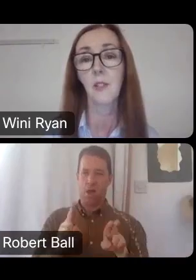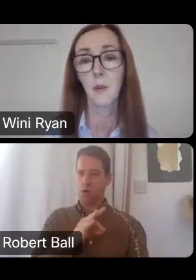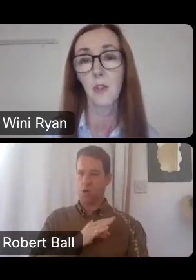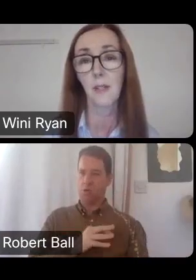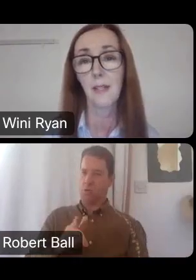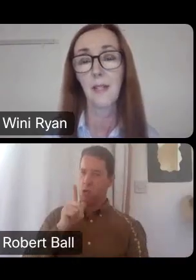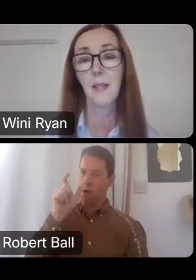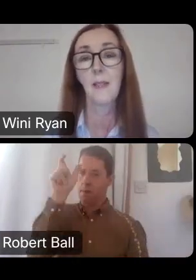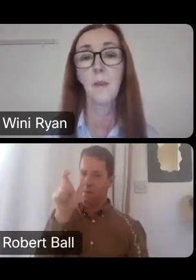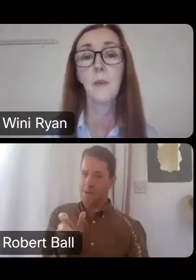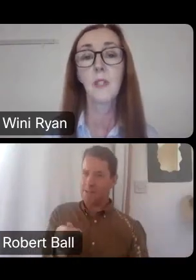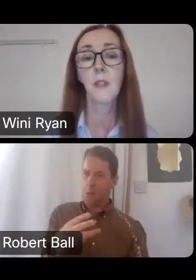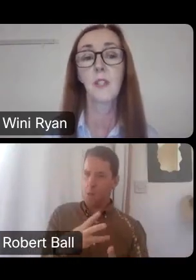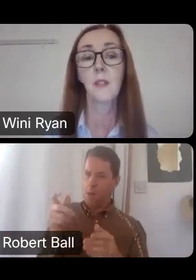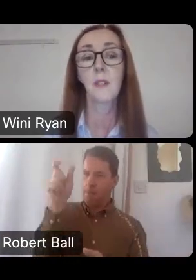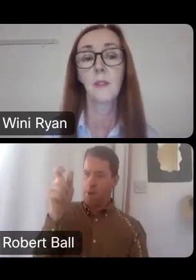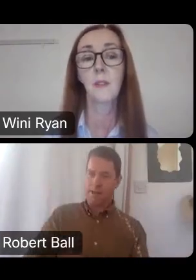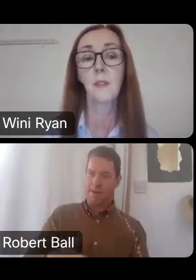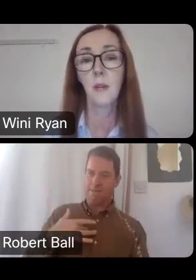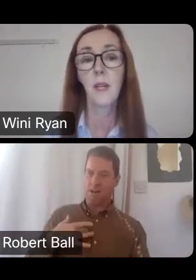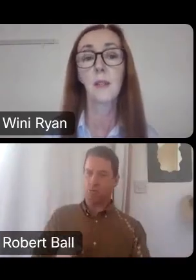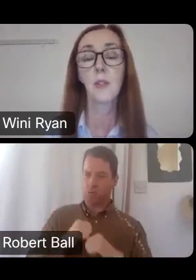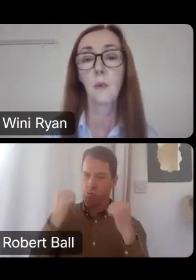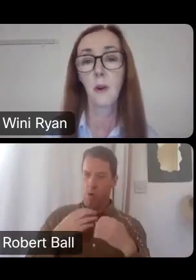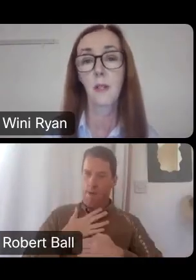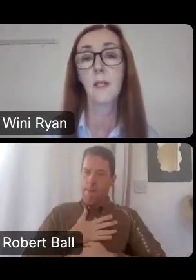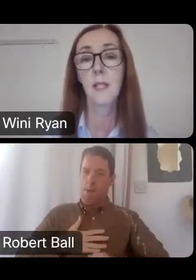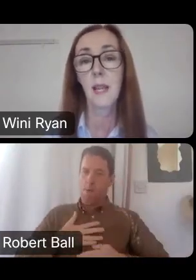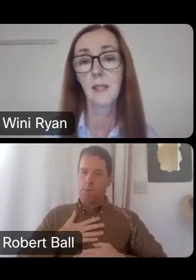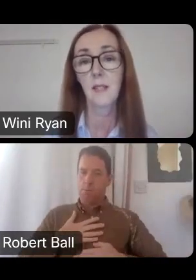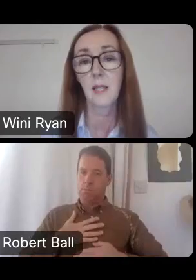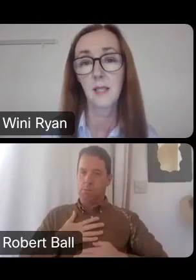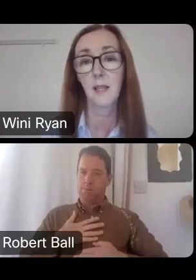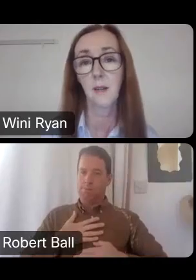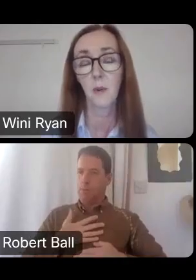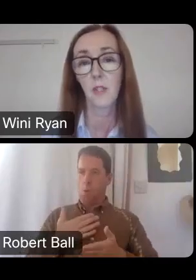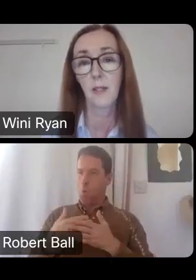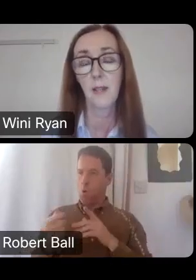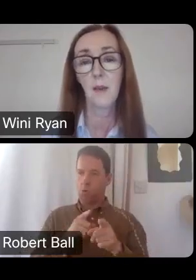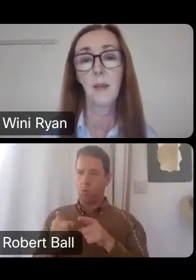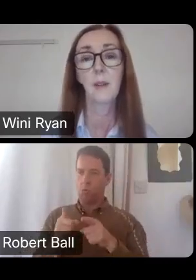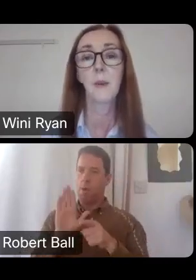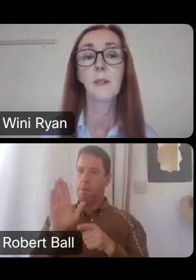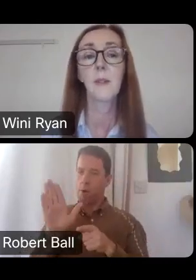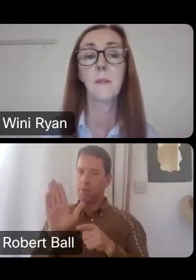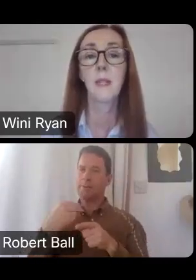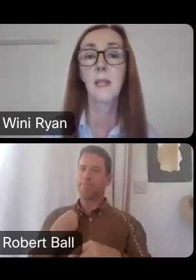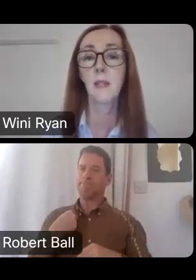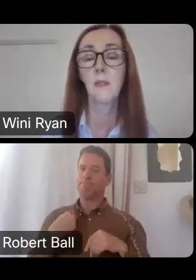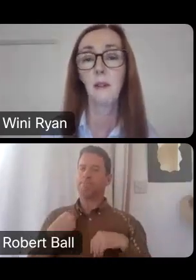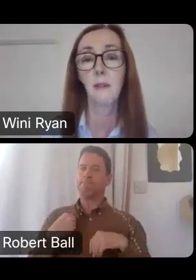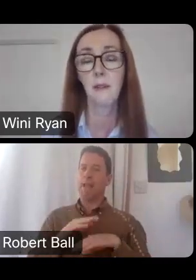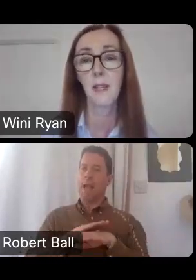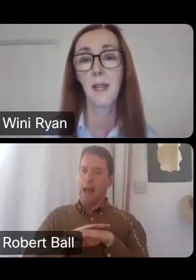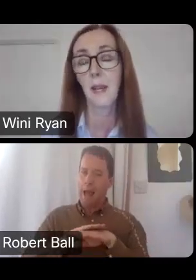strong emotion. The most efficient thing to do is to work to de-escalate that emotion. Because when somebody